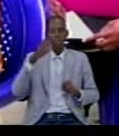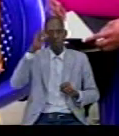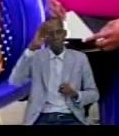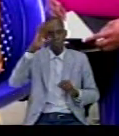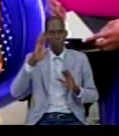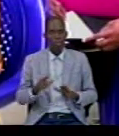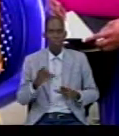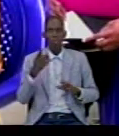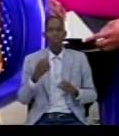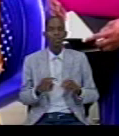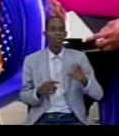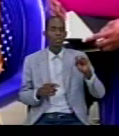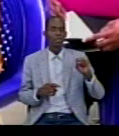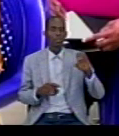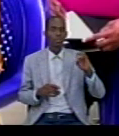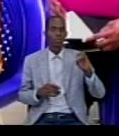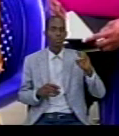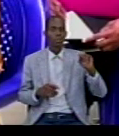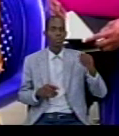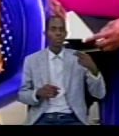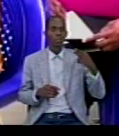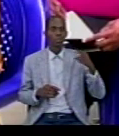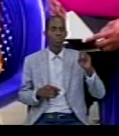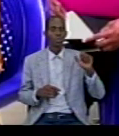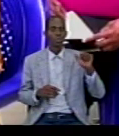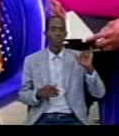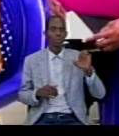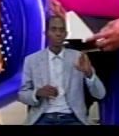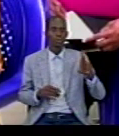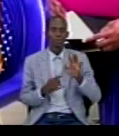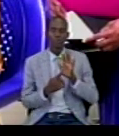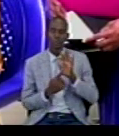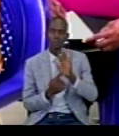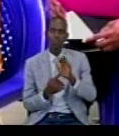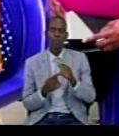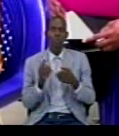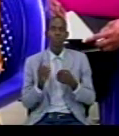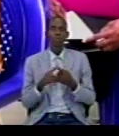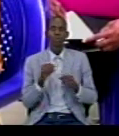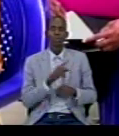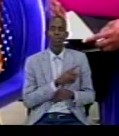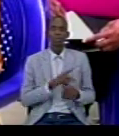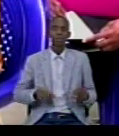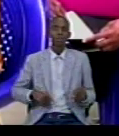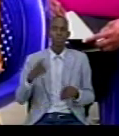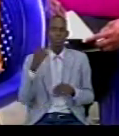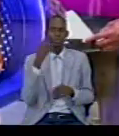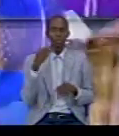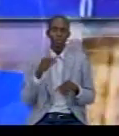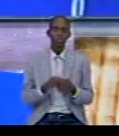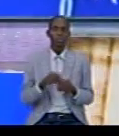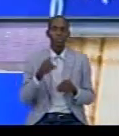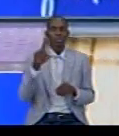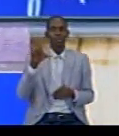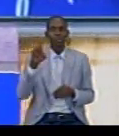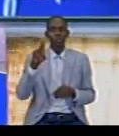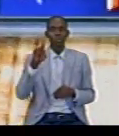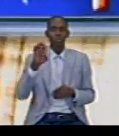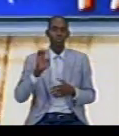show unto the king. Look at chapter 21 of Luke. Luke